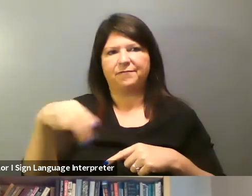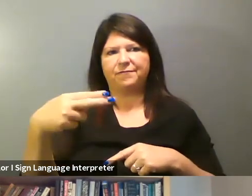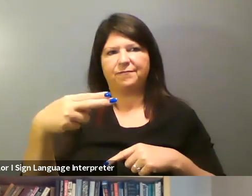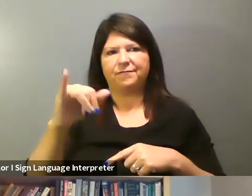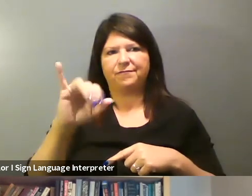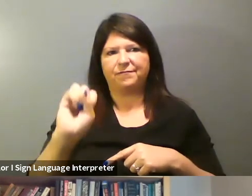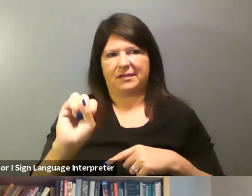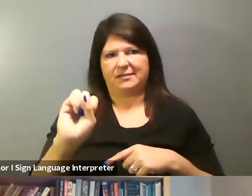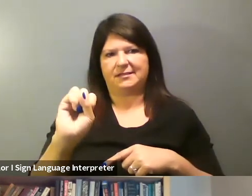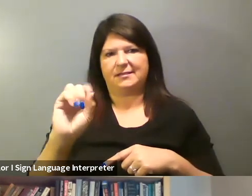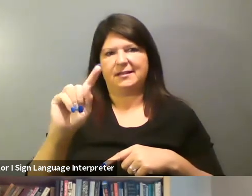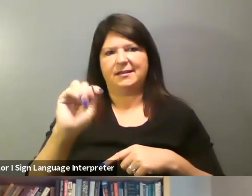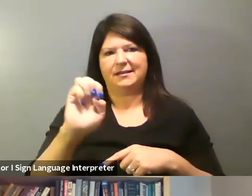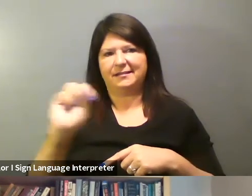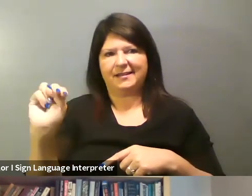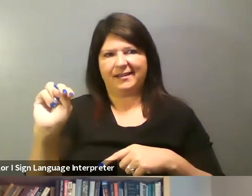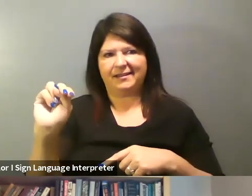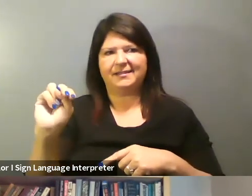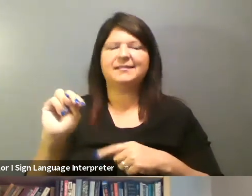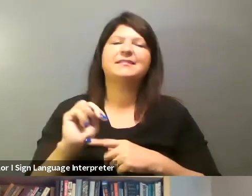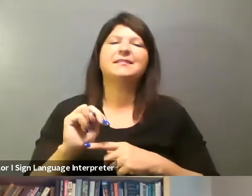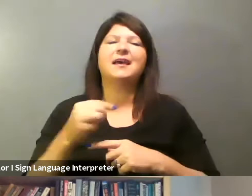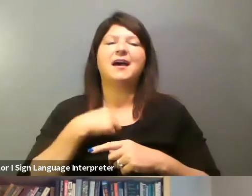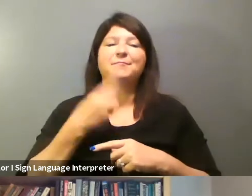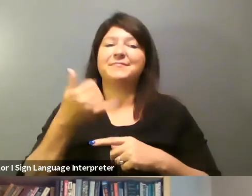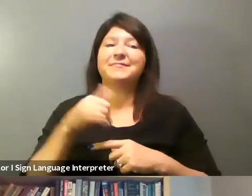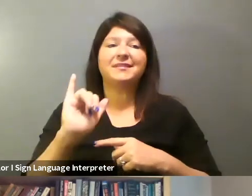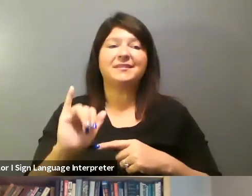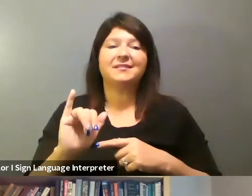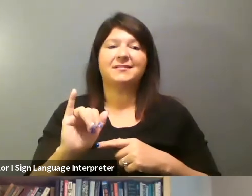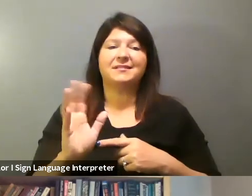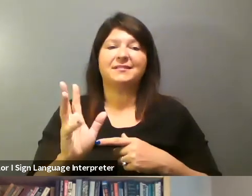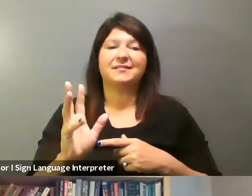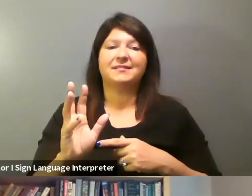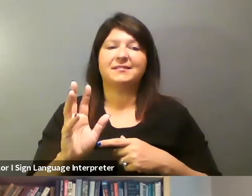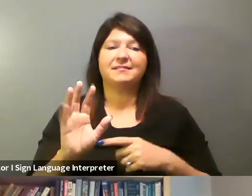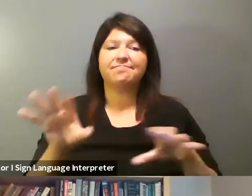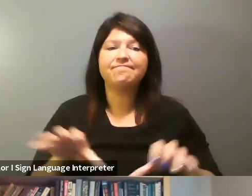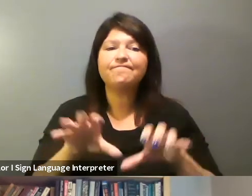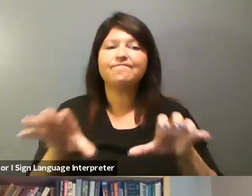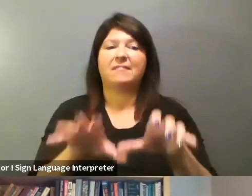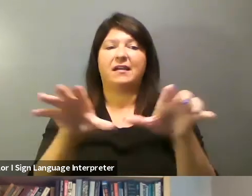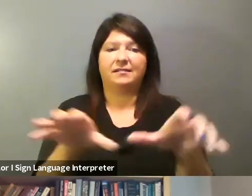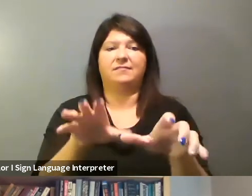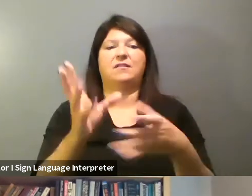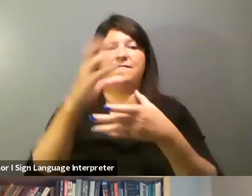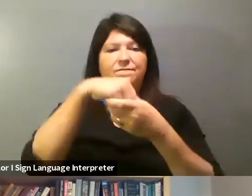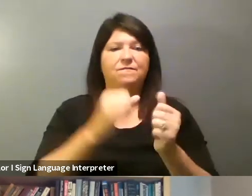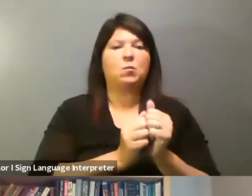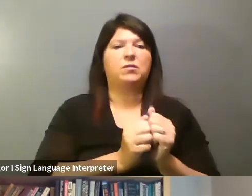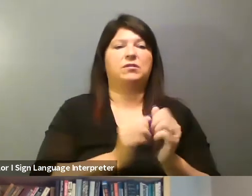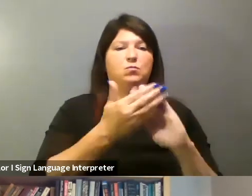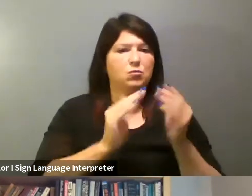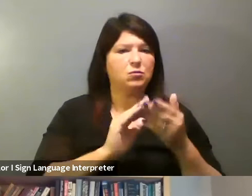And I'm still active. I'm still involved in community organizing. I'm still working